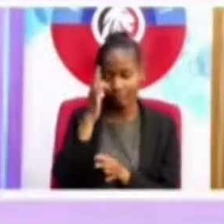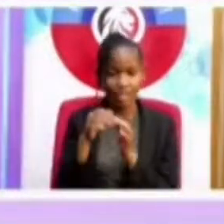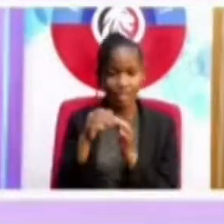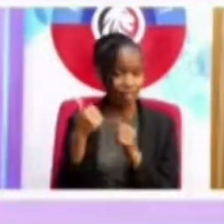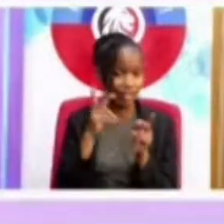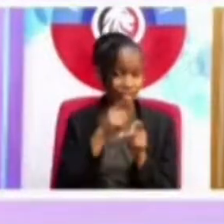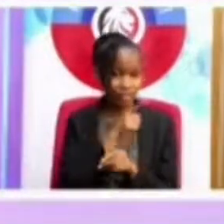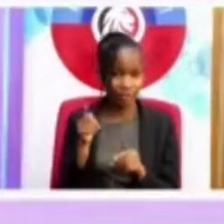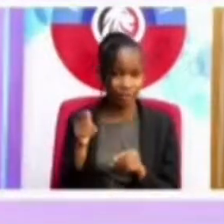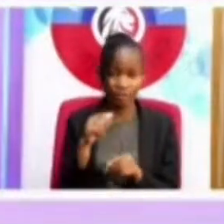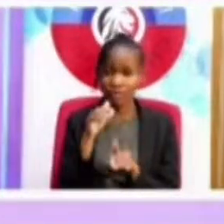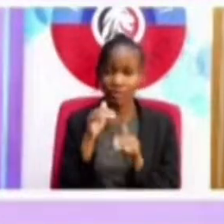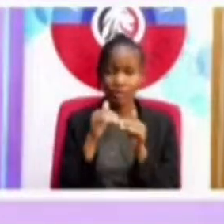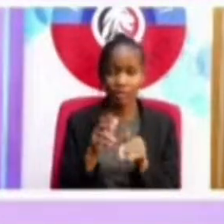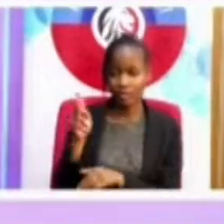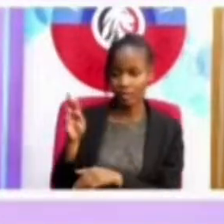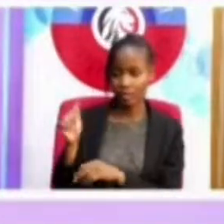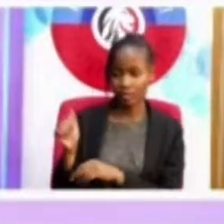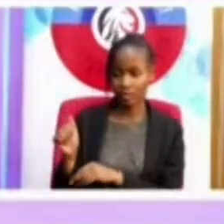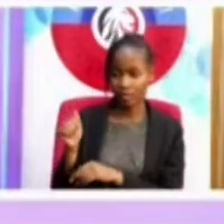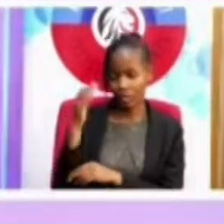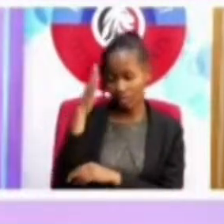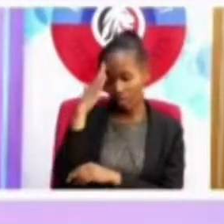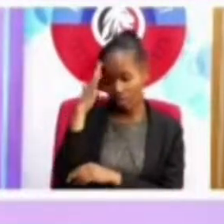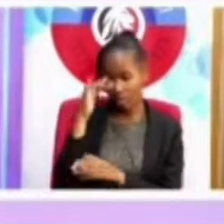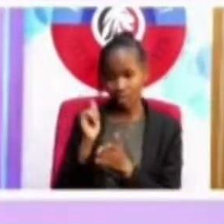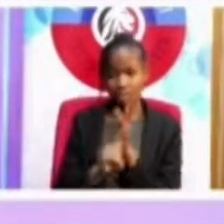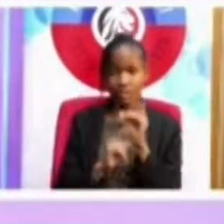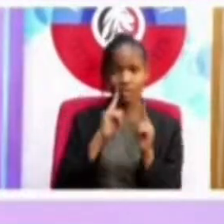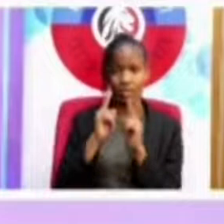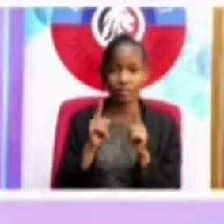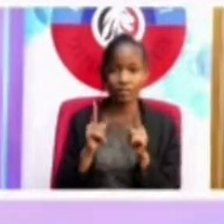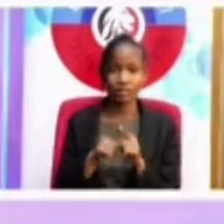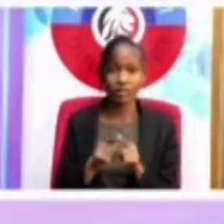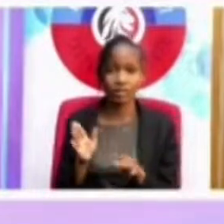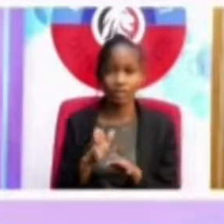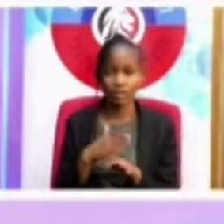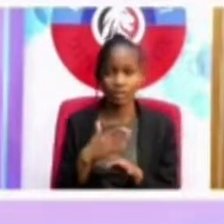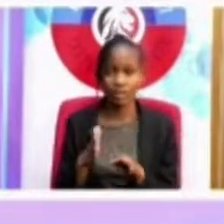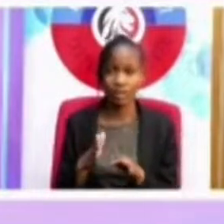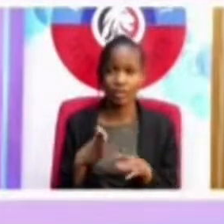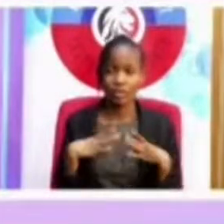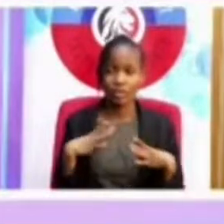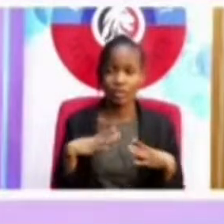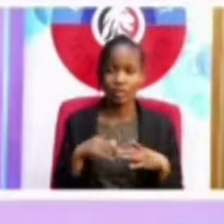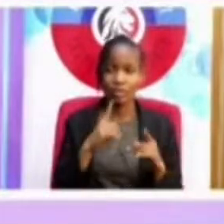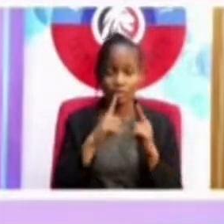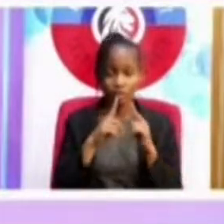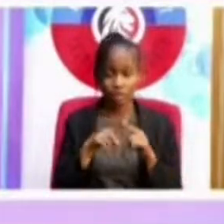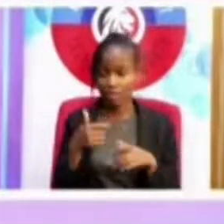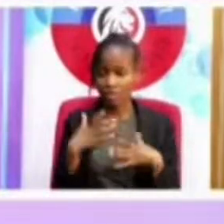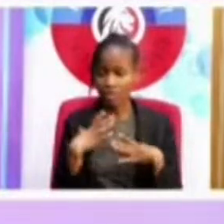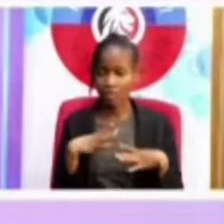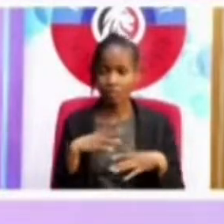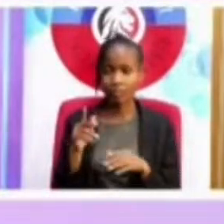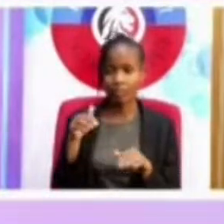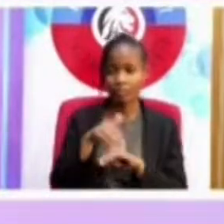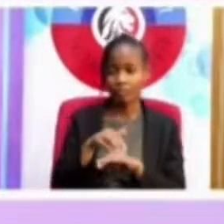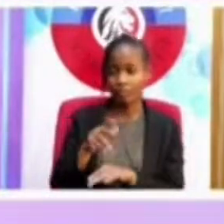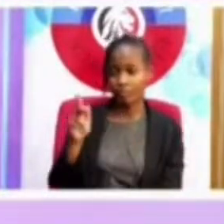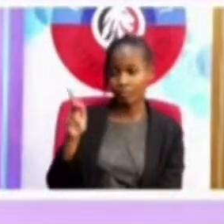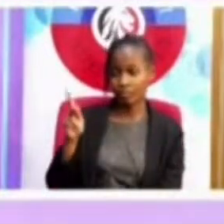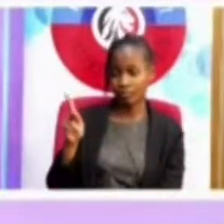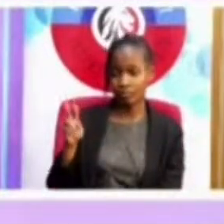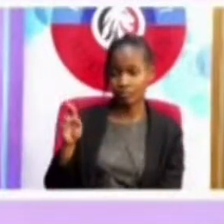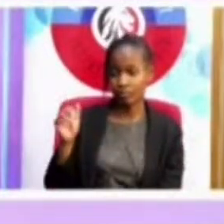at Care, I know I'm speaking to the choir in this room, so let me speak to the audiences out there. At Care is where a